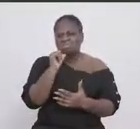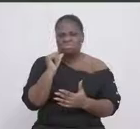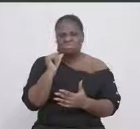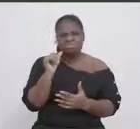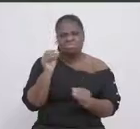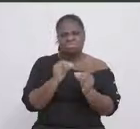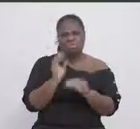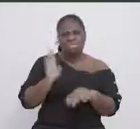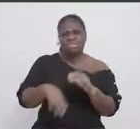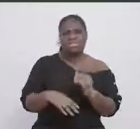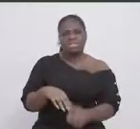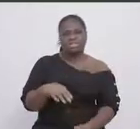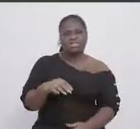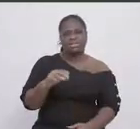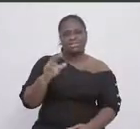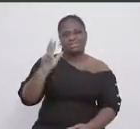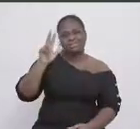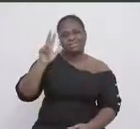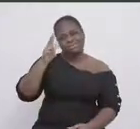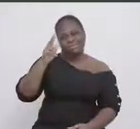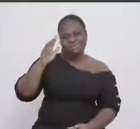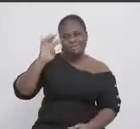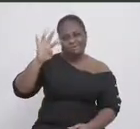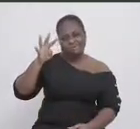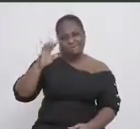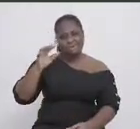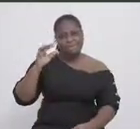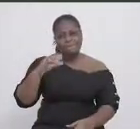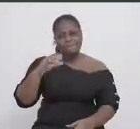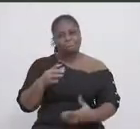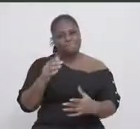than 4 months, 3 months ago. Wow.